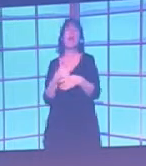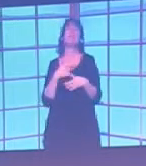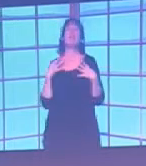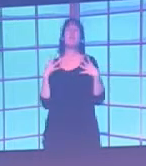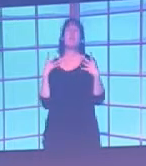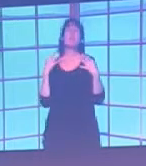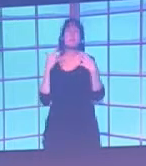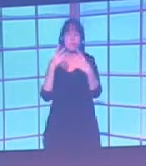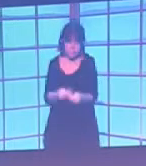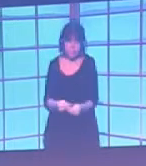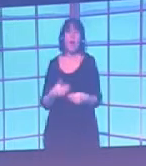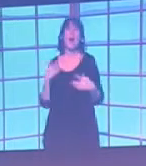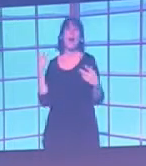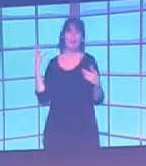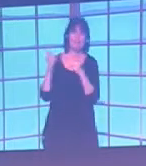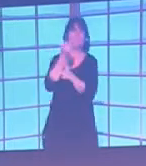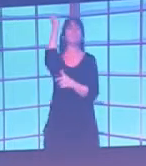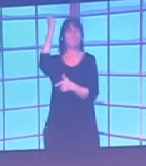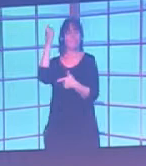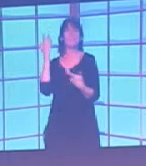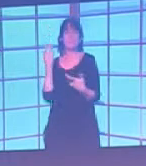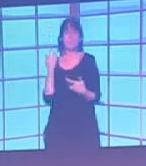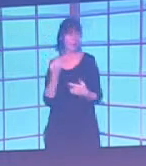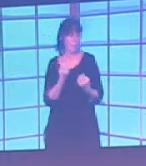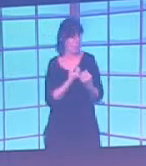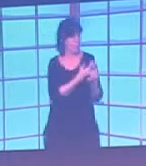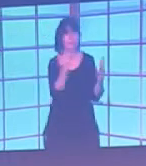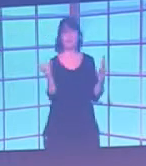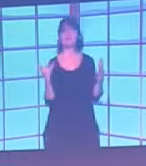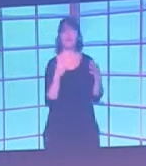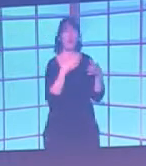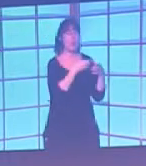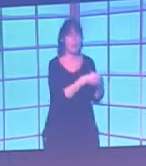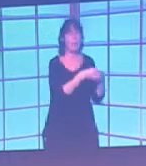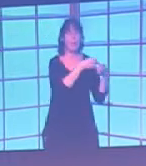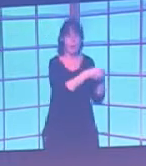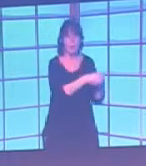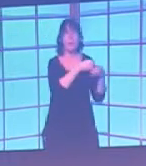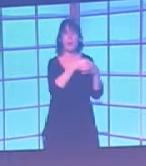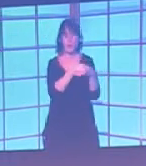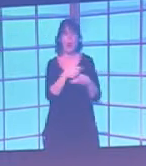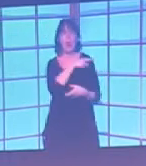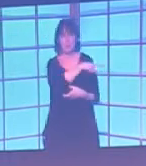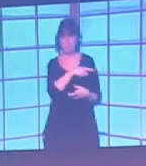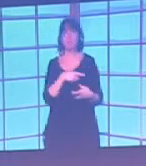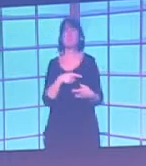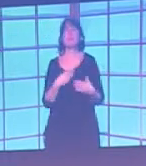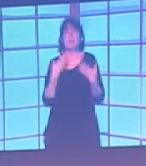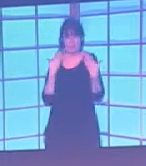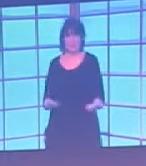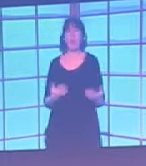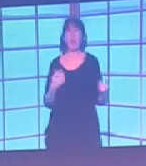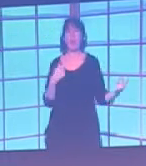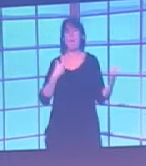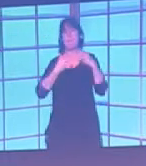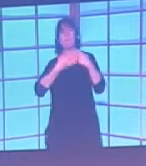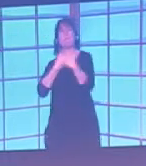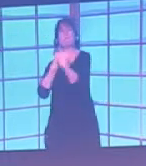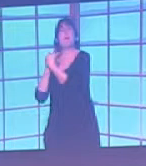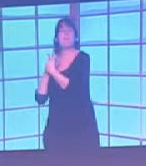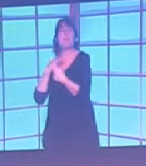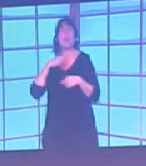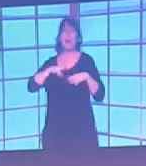and most of the clubs are now as well member of our